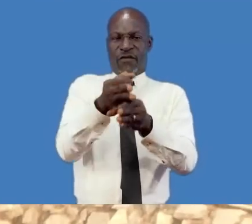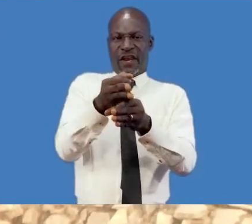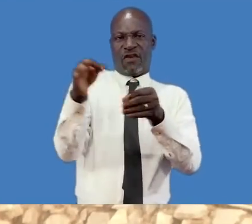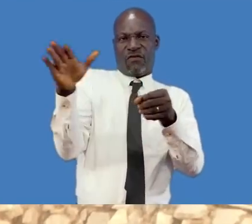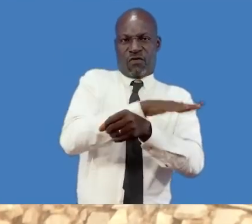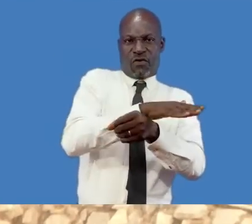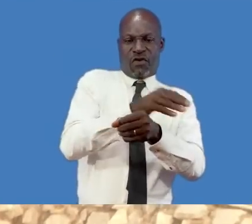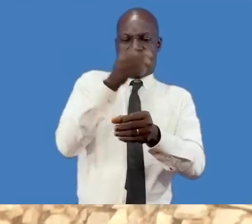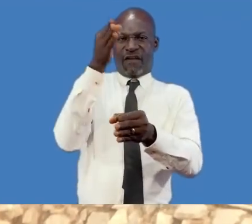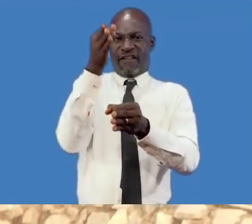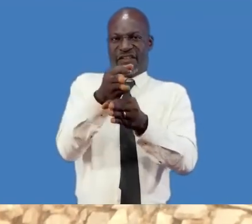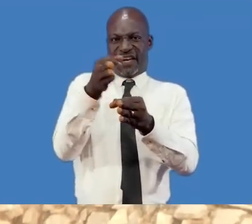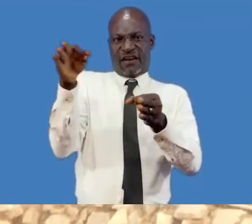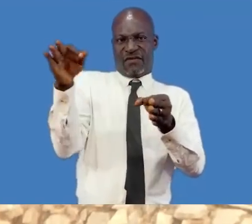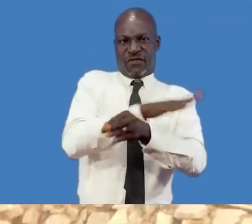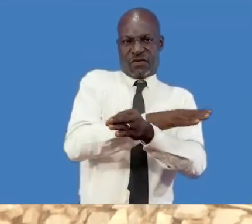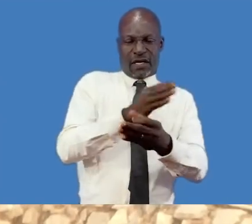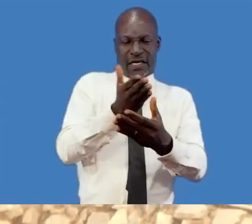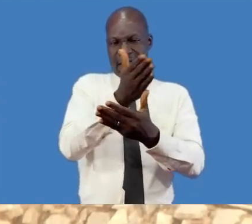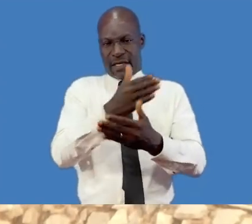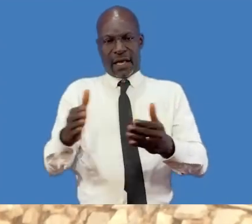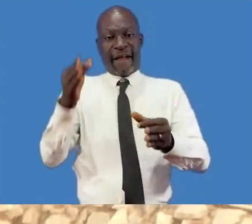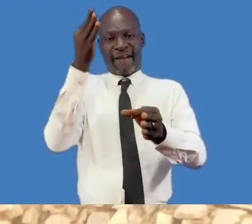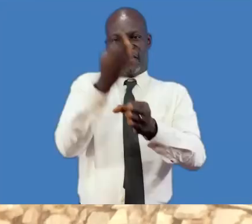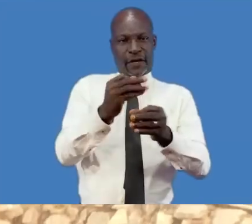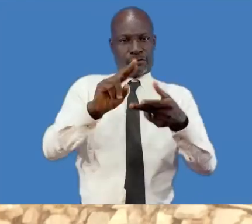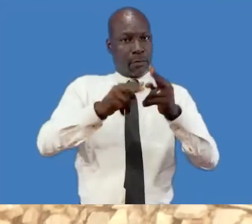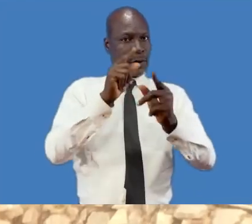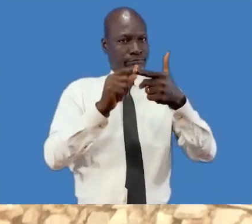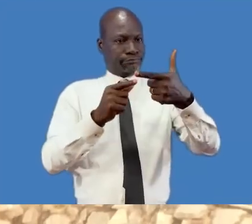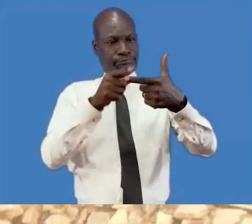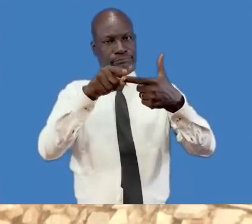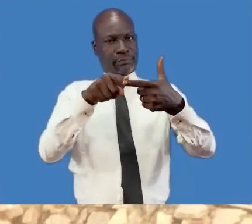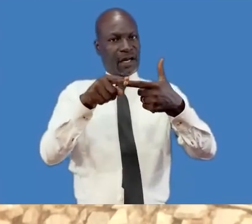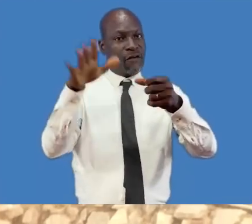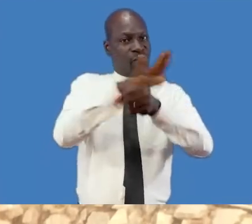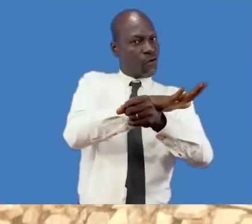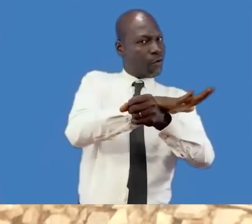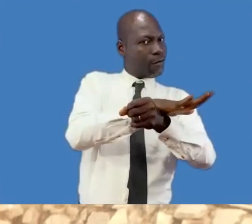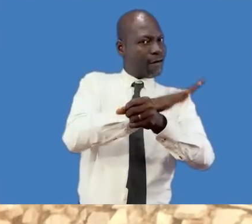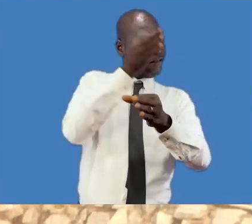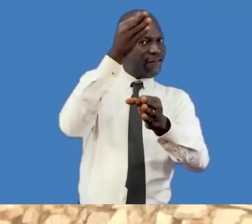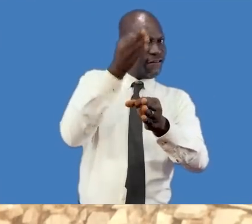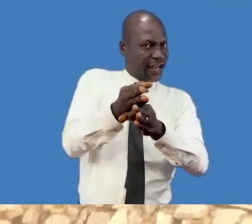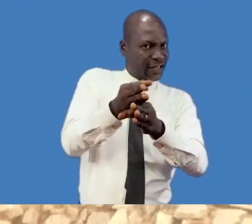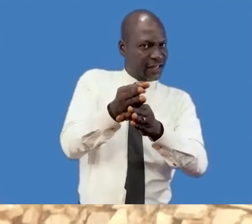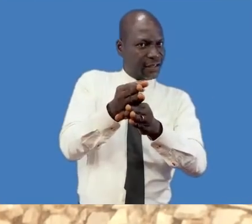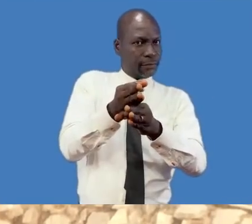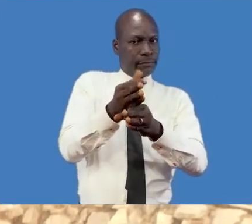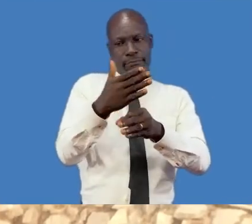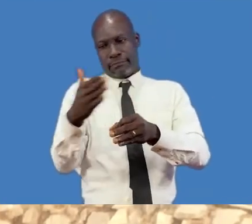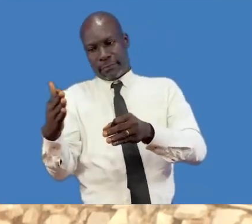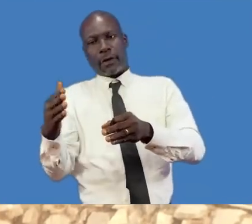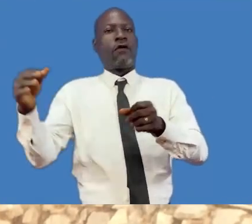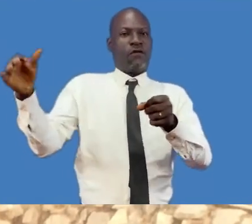Faithful. Sɛ wokyɛ saa kasa no mu a, number one no ɛyɛ faith. Ɛna number two ɛyɛ full. Onipa a